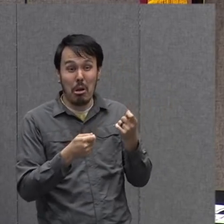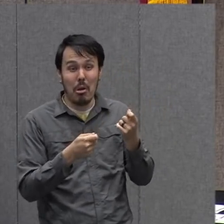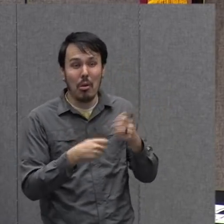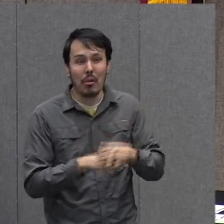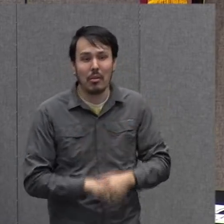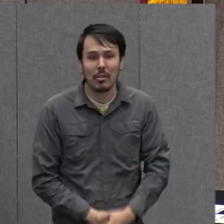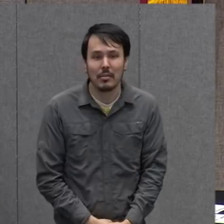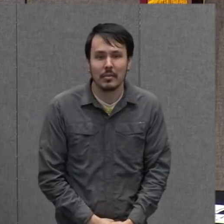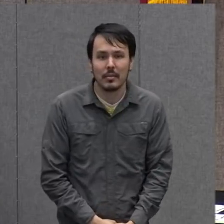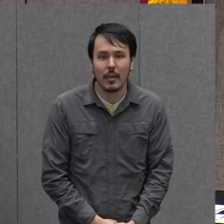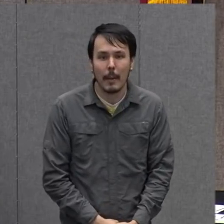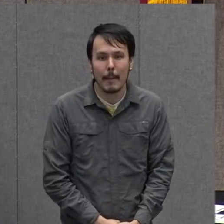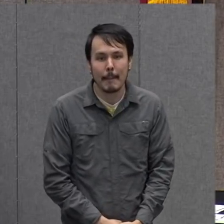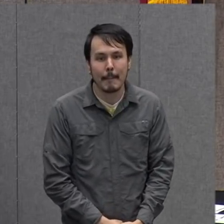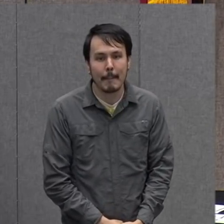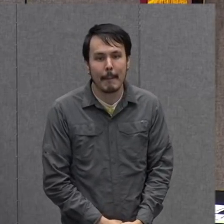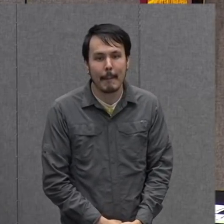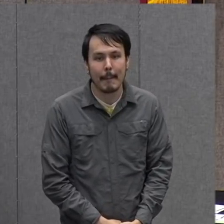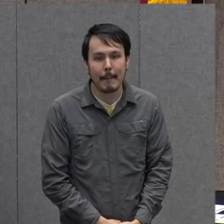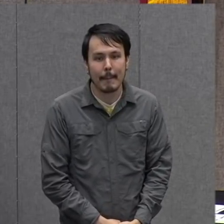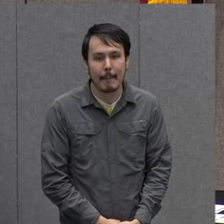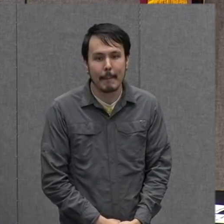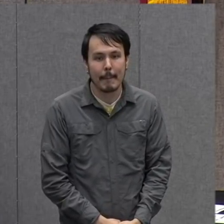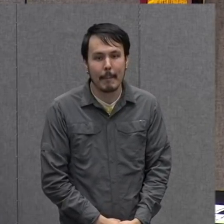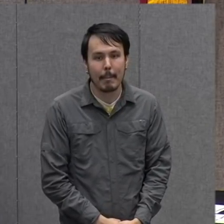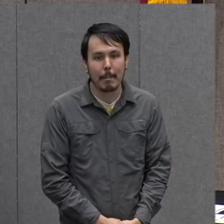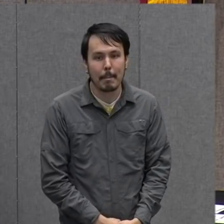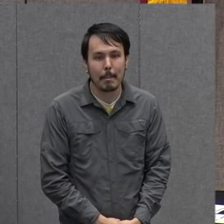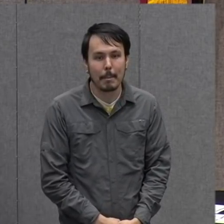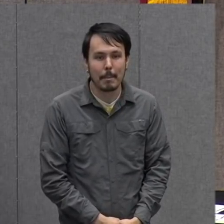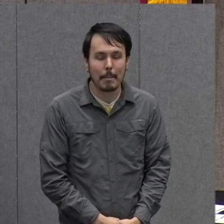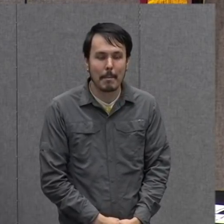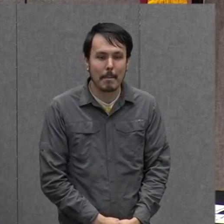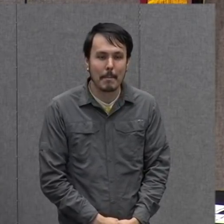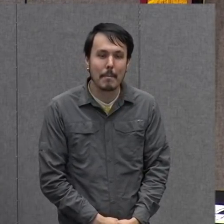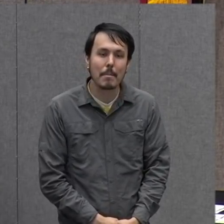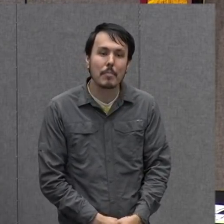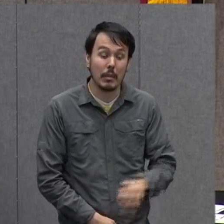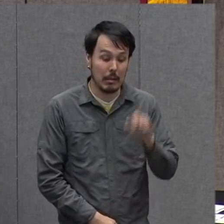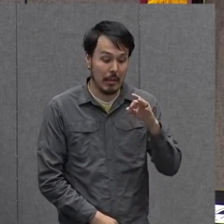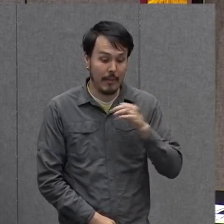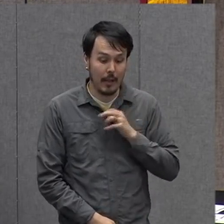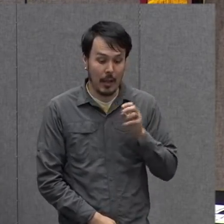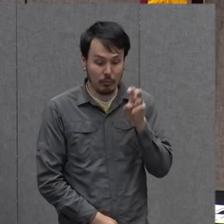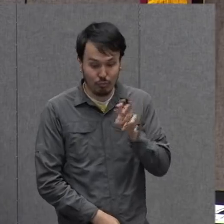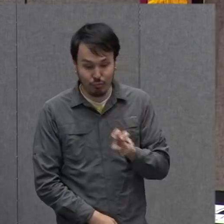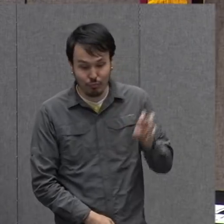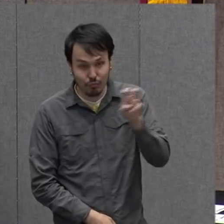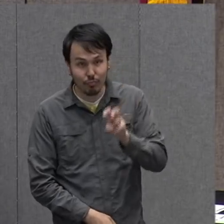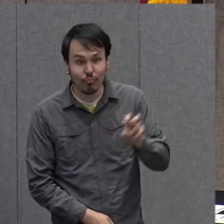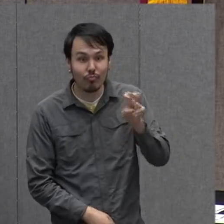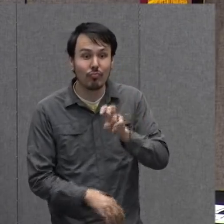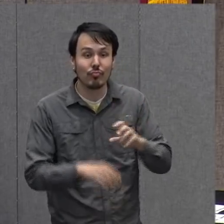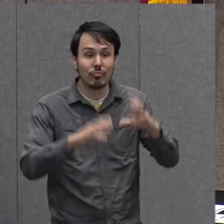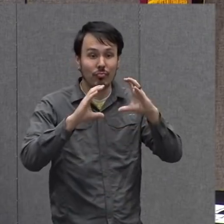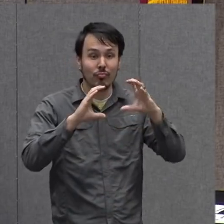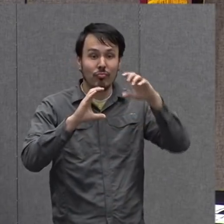the magnet. And then I found this keychain. It also works really well with the